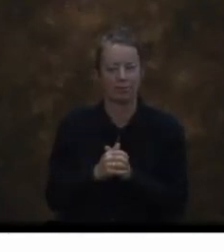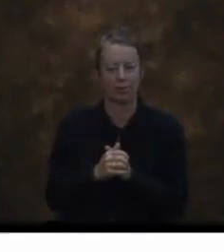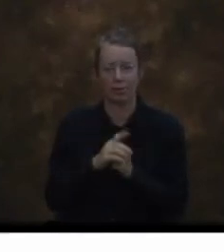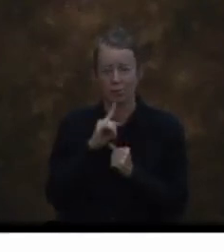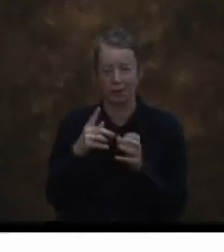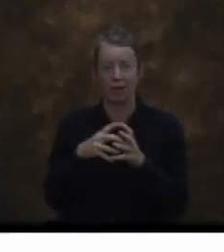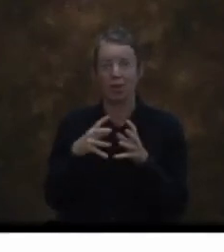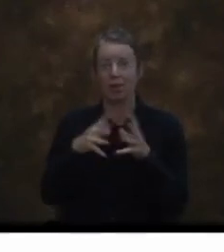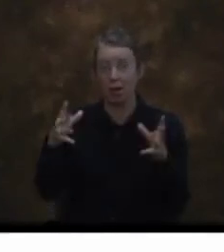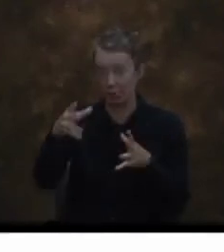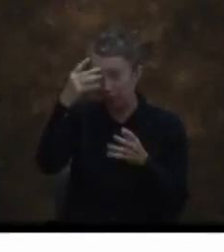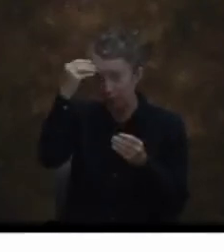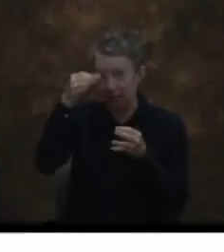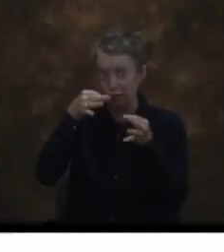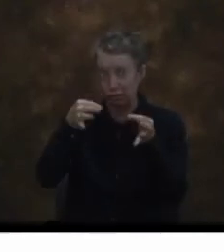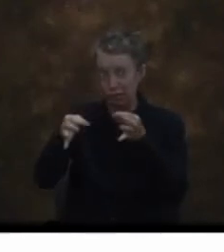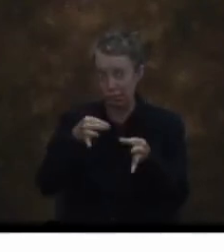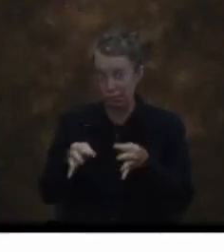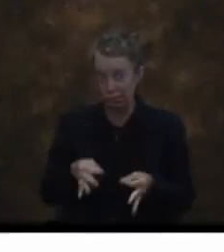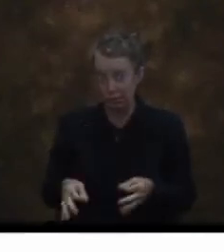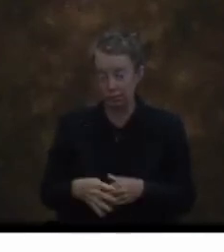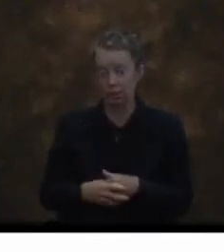to cover, so I've